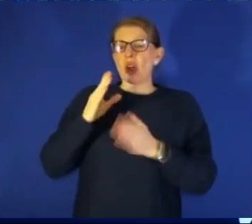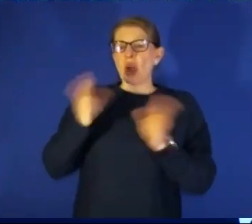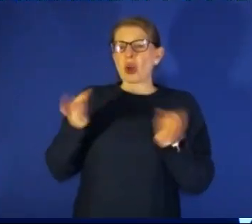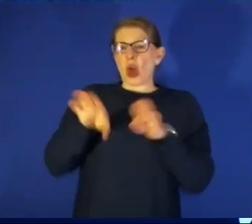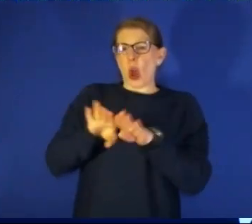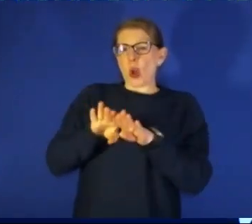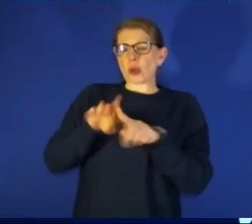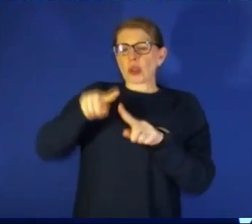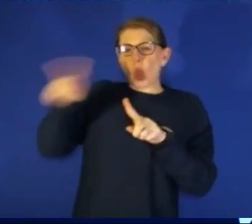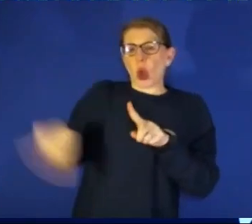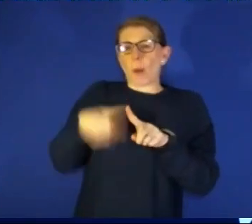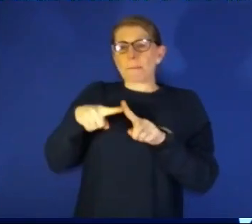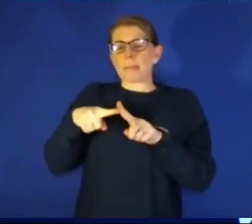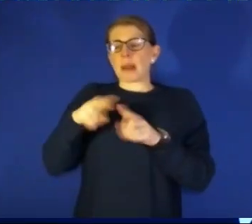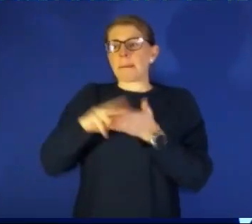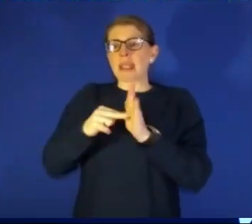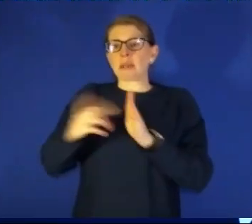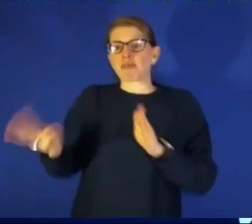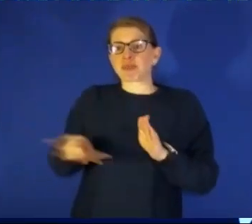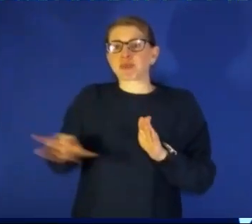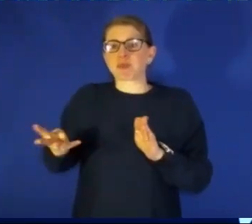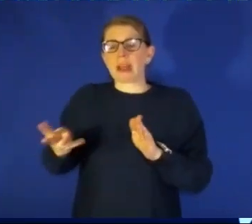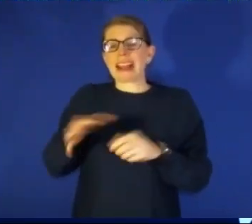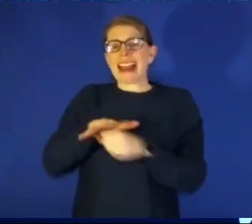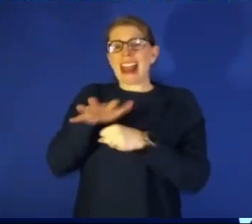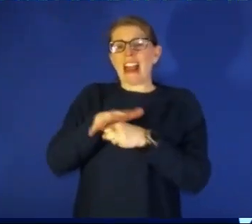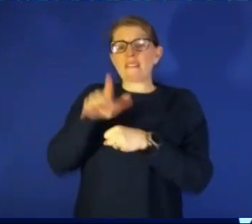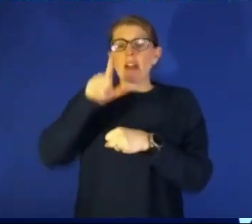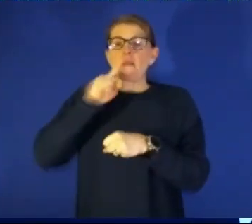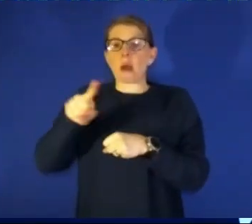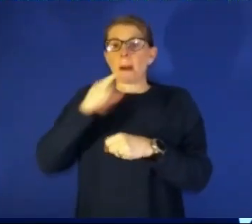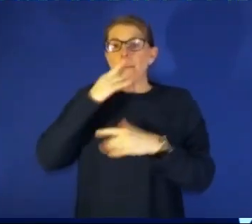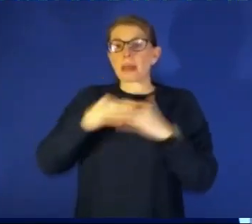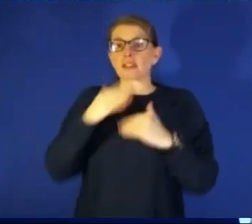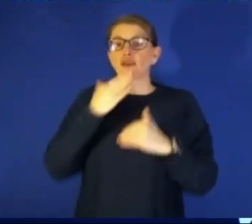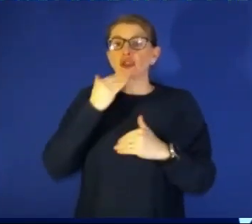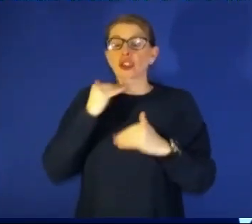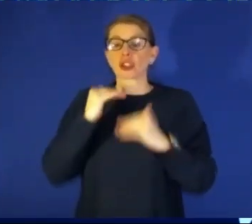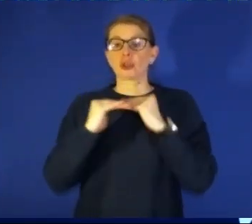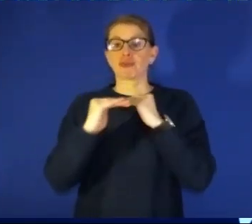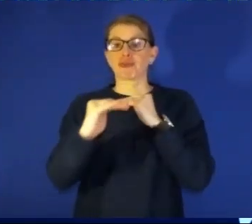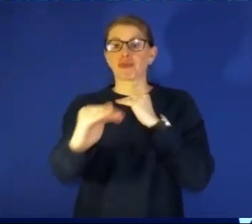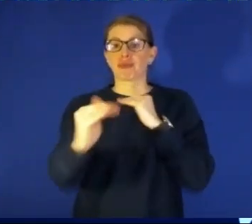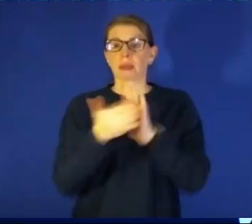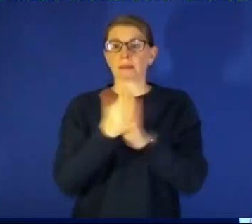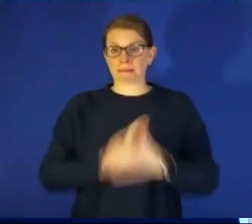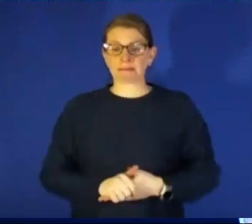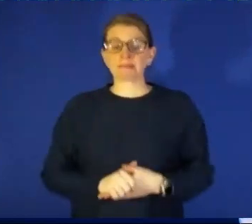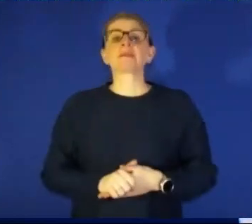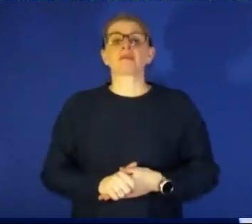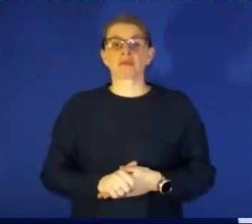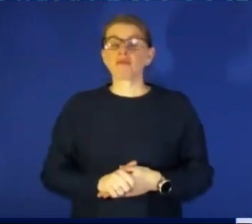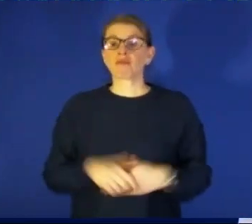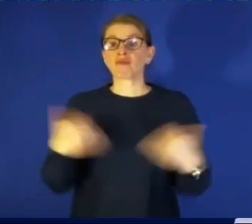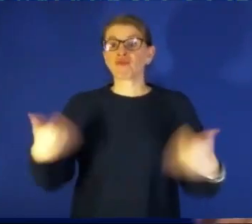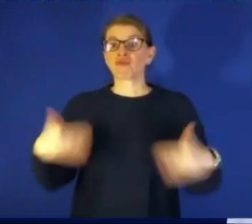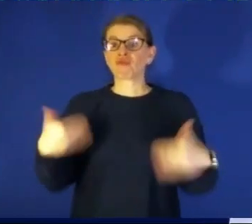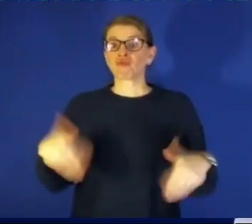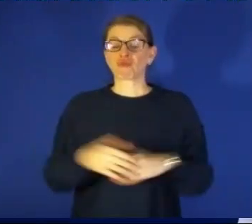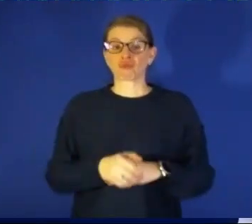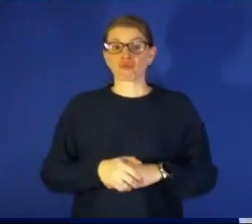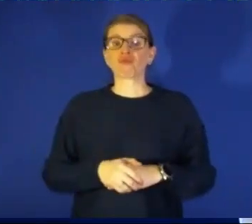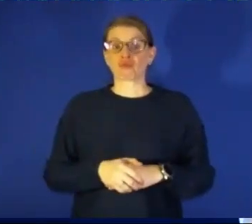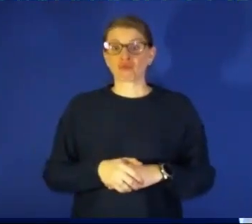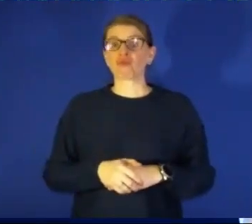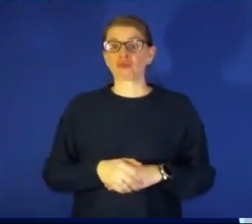sugar. So this has made a dramatic difference in improving the patient's